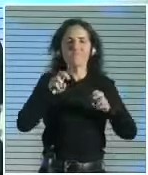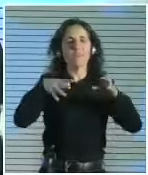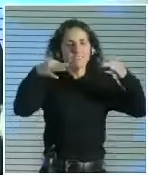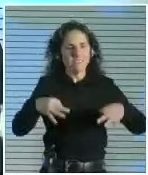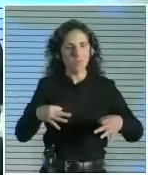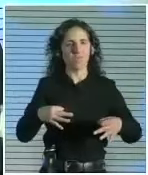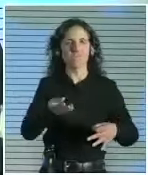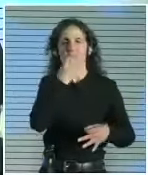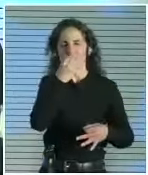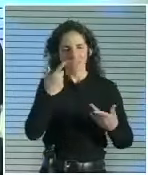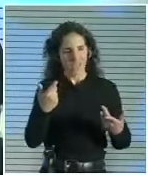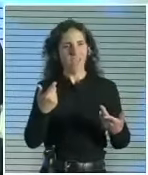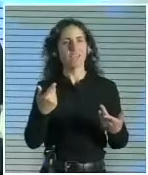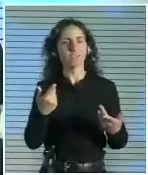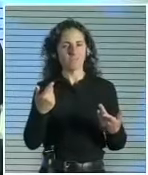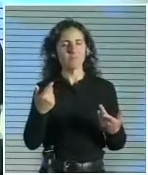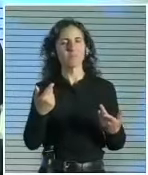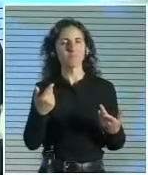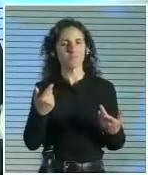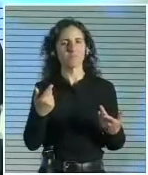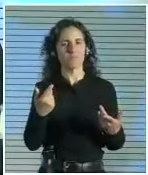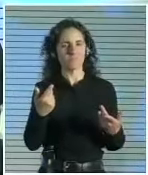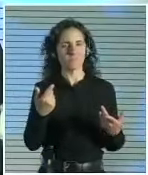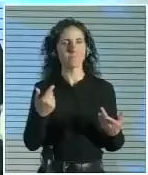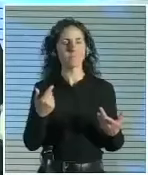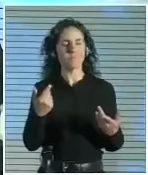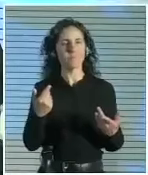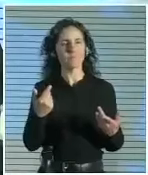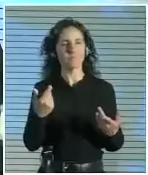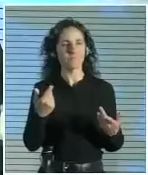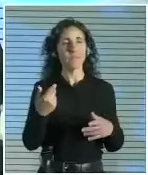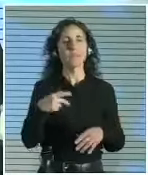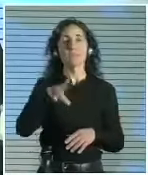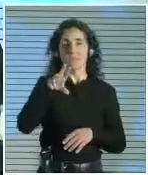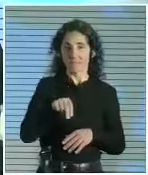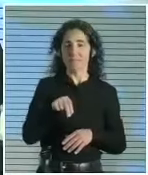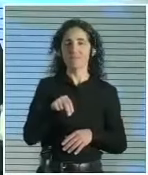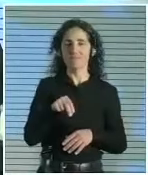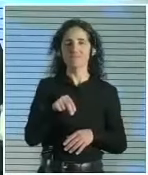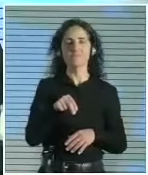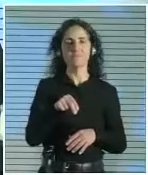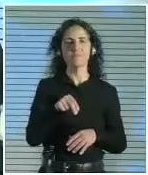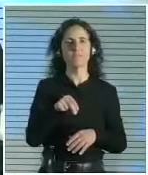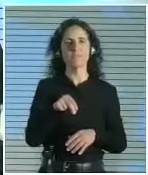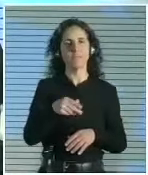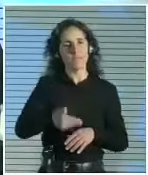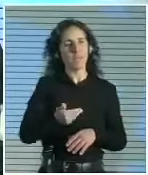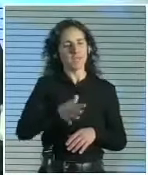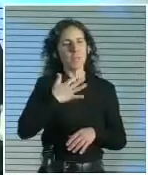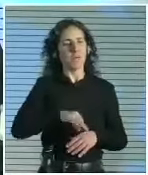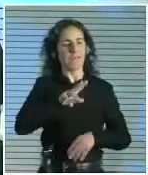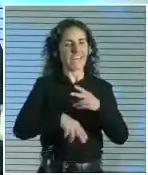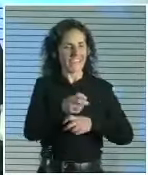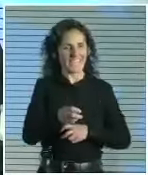critically food waste diversion, keeping food waste out of landfills and incinerators. In landfills, food waste becomes methane, just like other